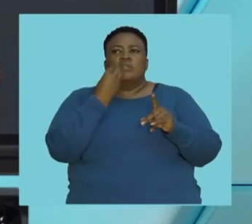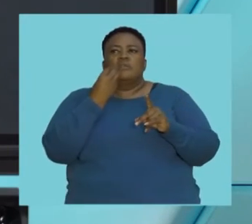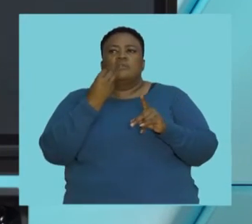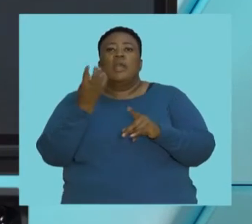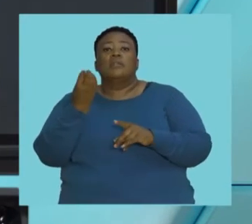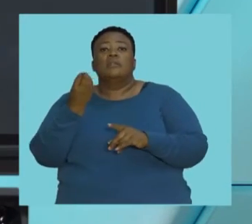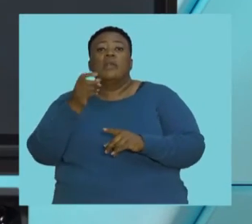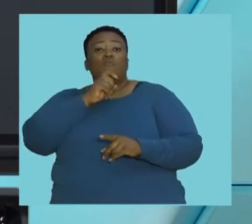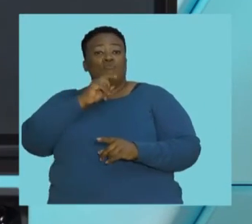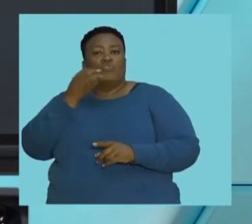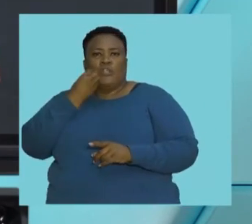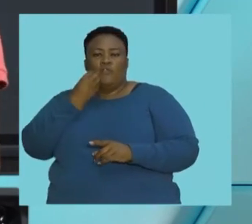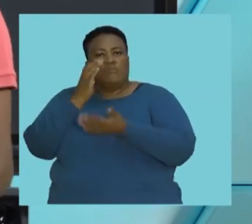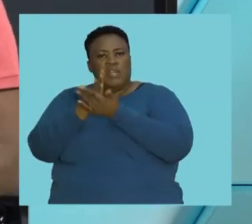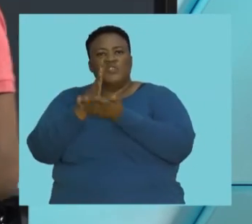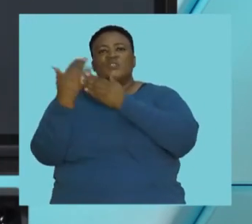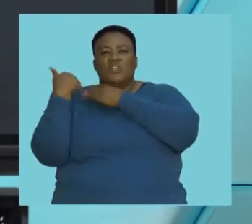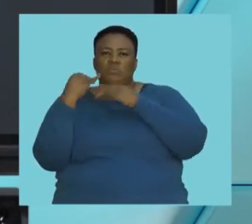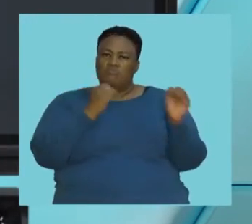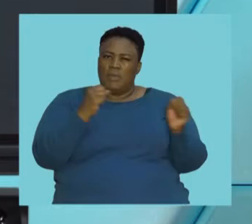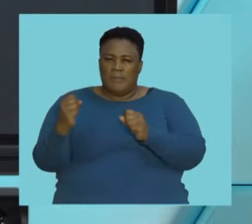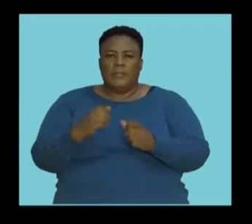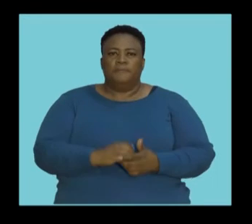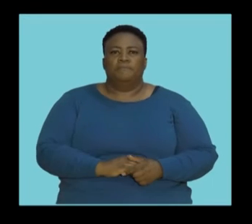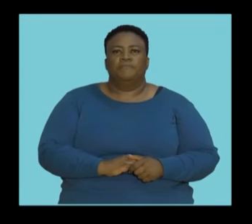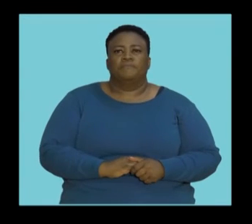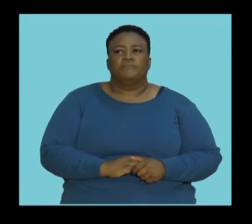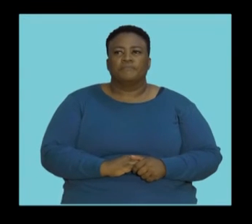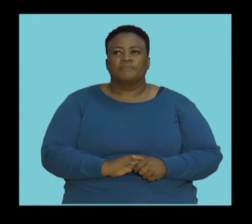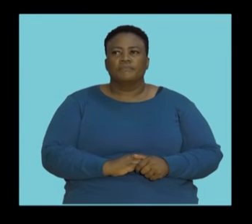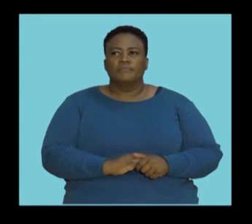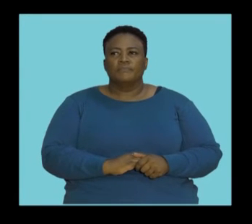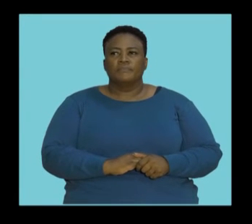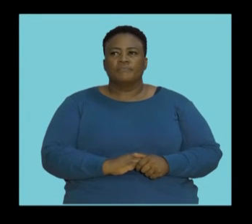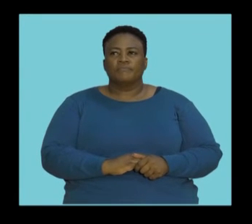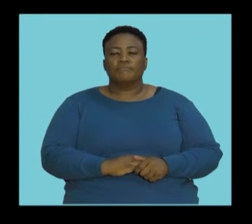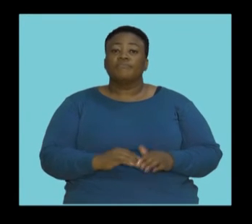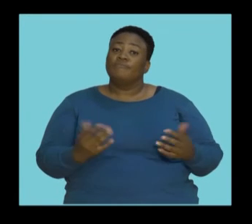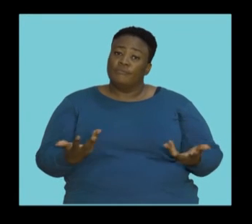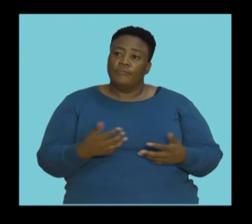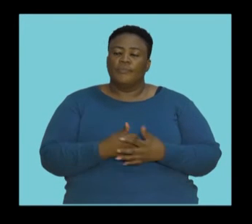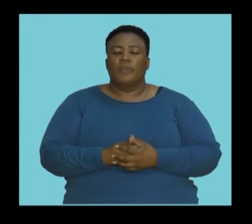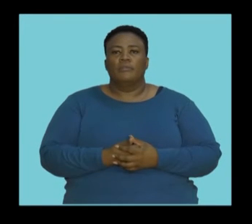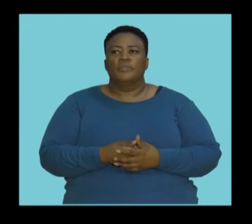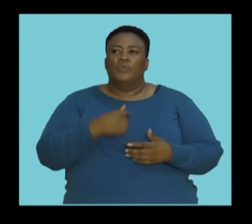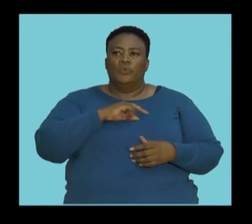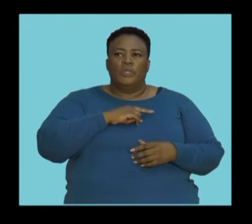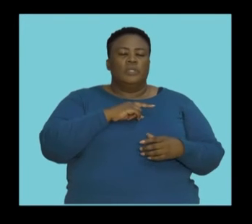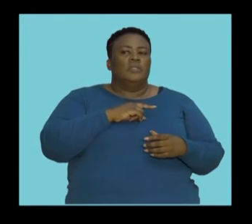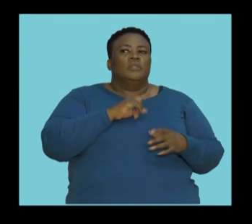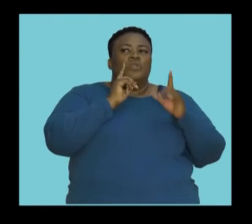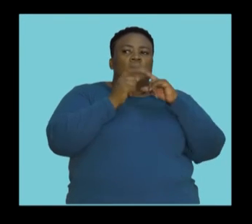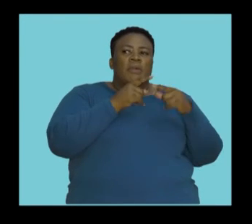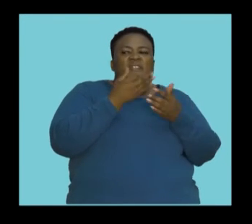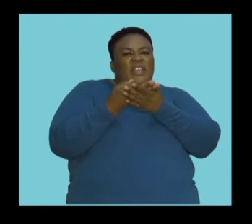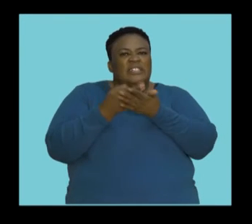that ensures that its security is maintained. Right. So we've looked at